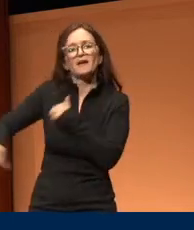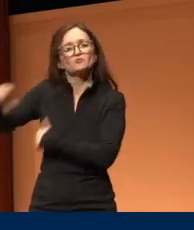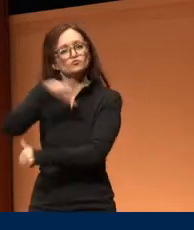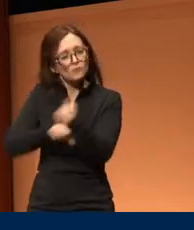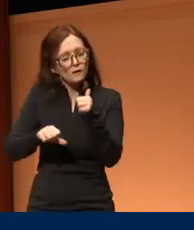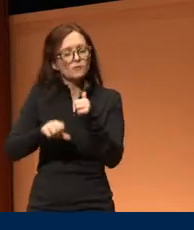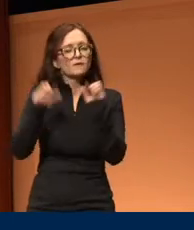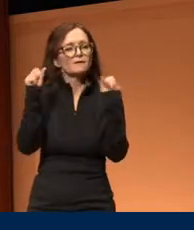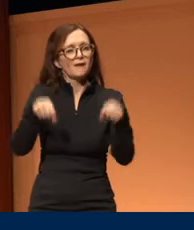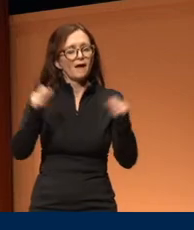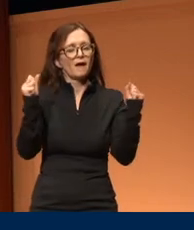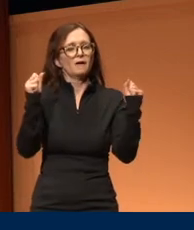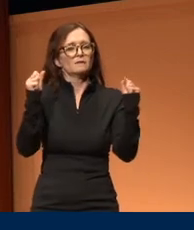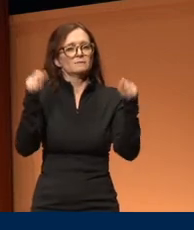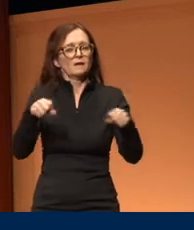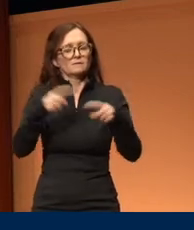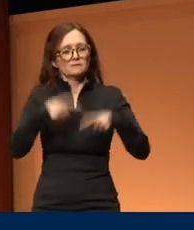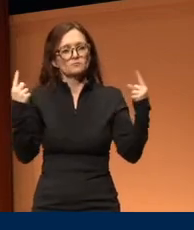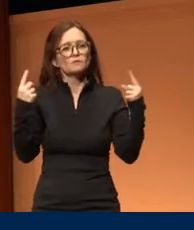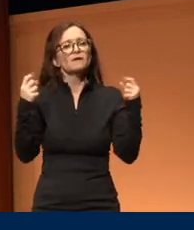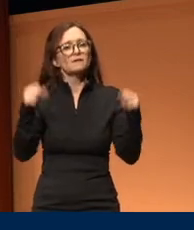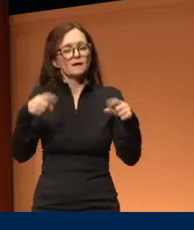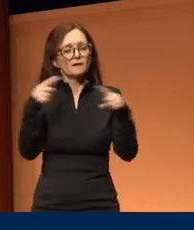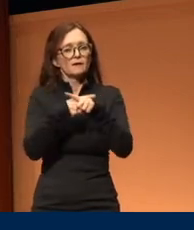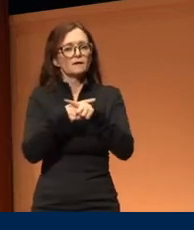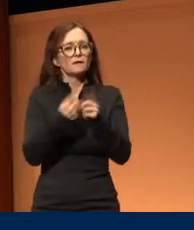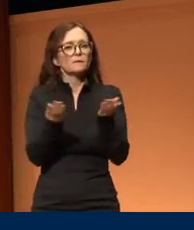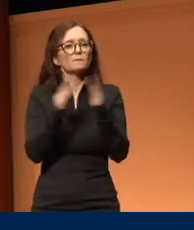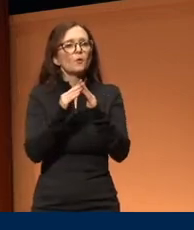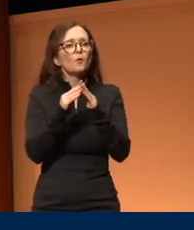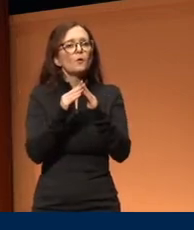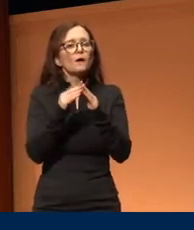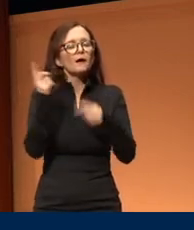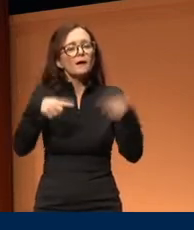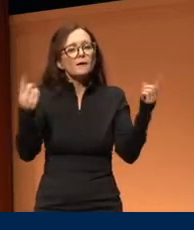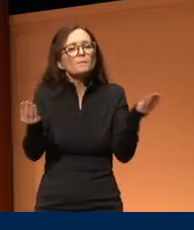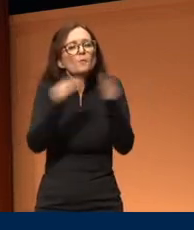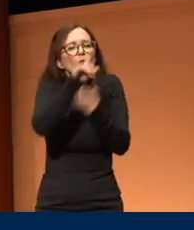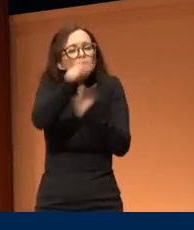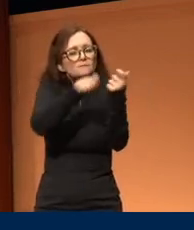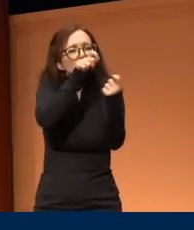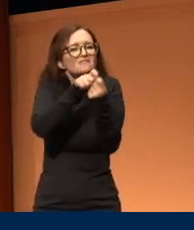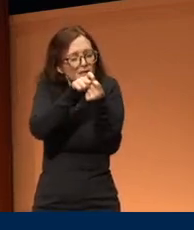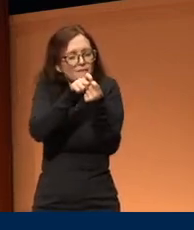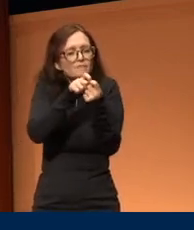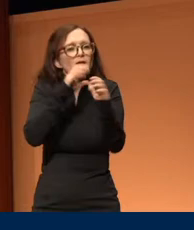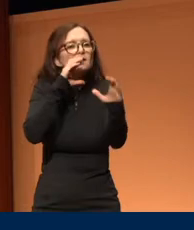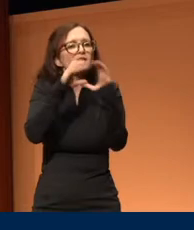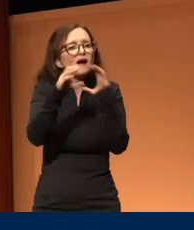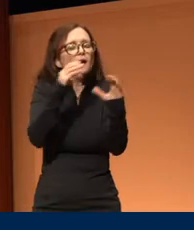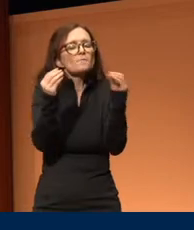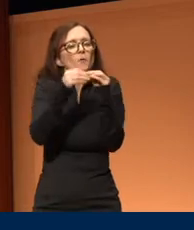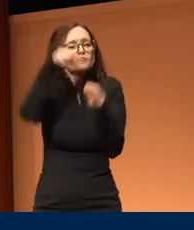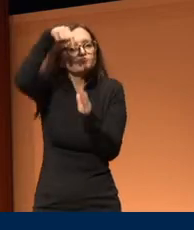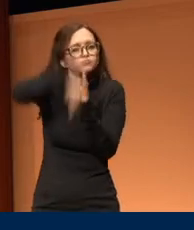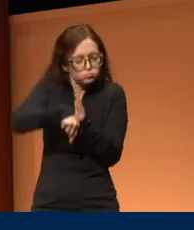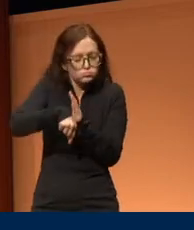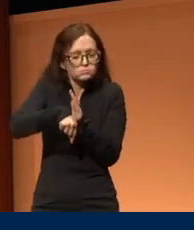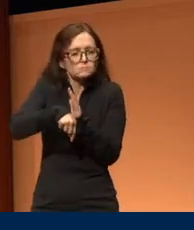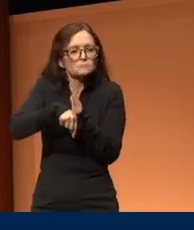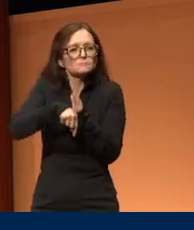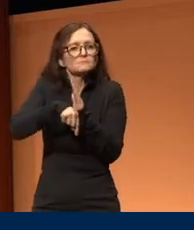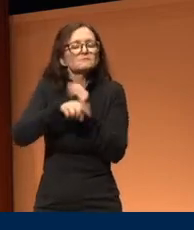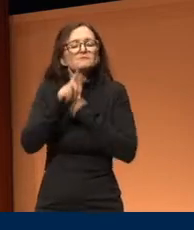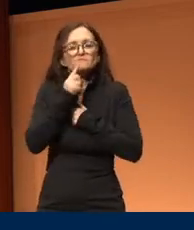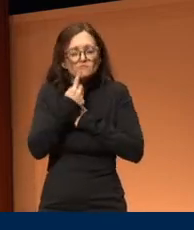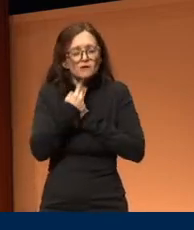more, the arguments became more and more explicit and frontal, and the conversations more intense. So I know